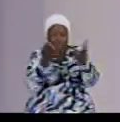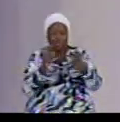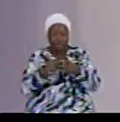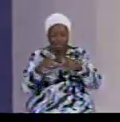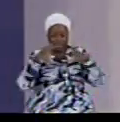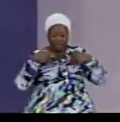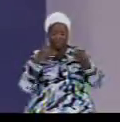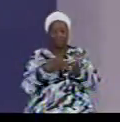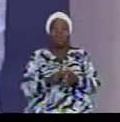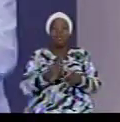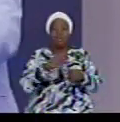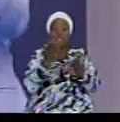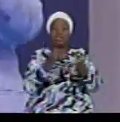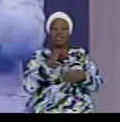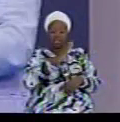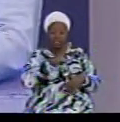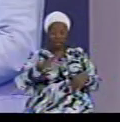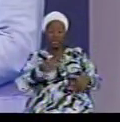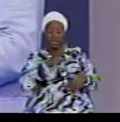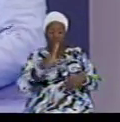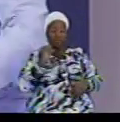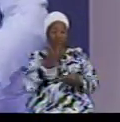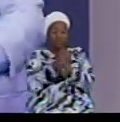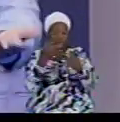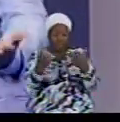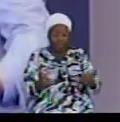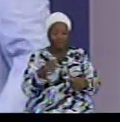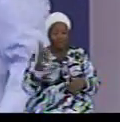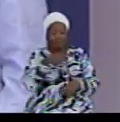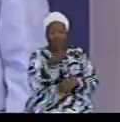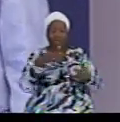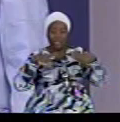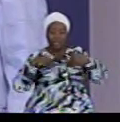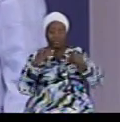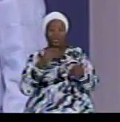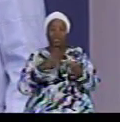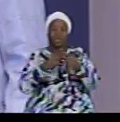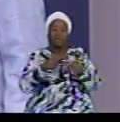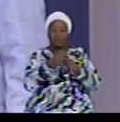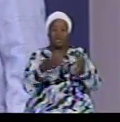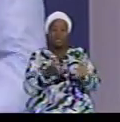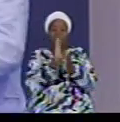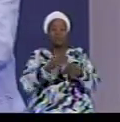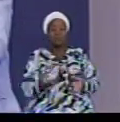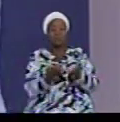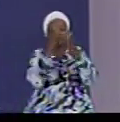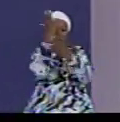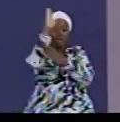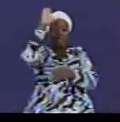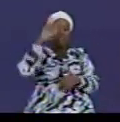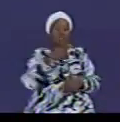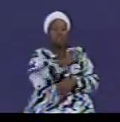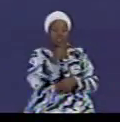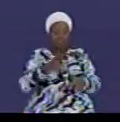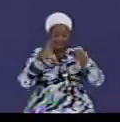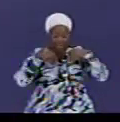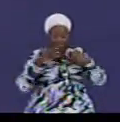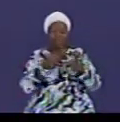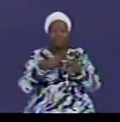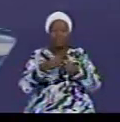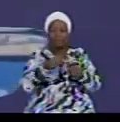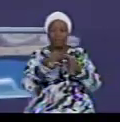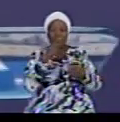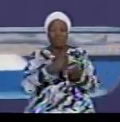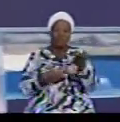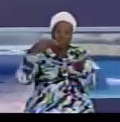When he told them, Christ will save you now, they accepted. When he told them, raise up your hand, they accepted. When he told them, rise